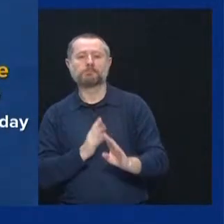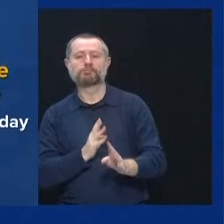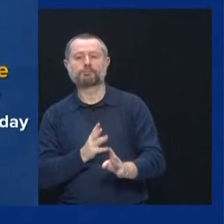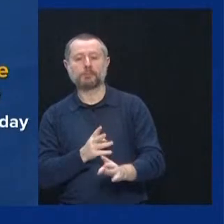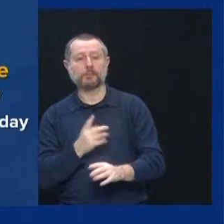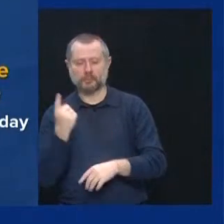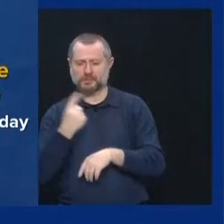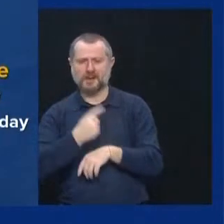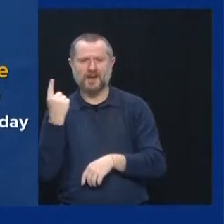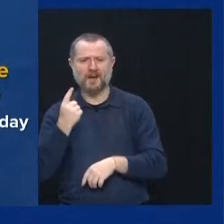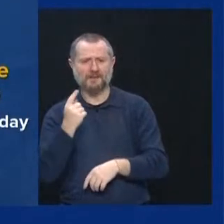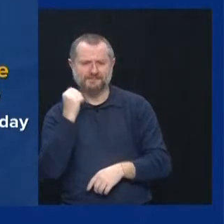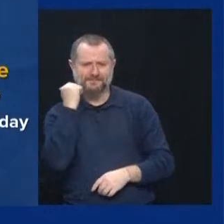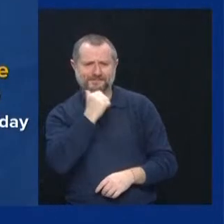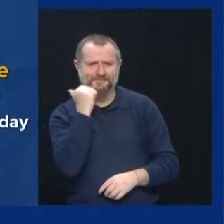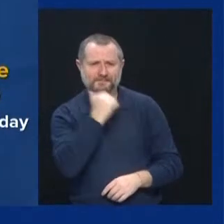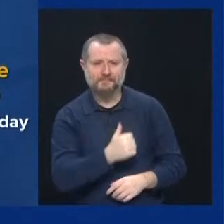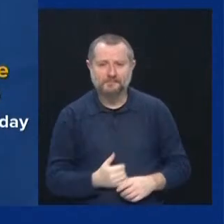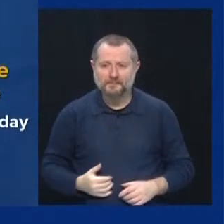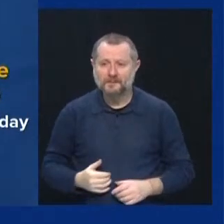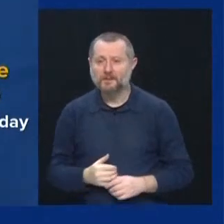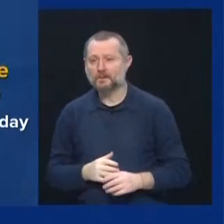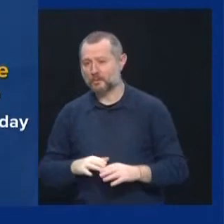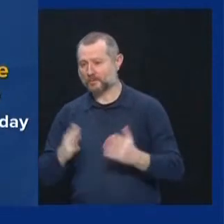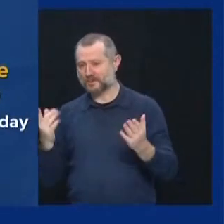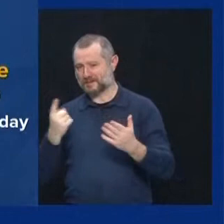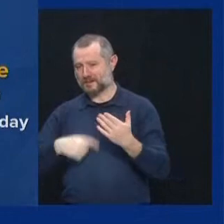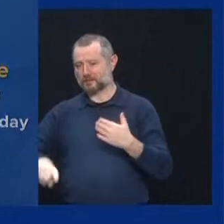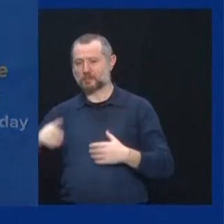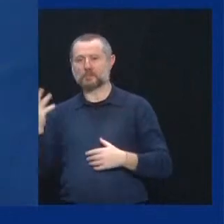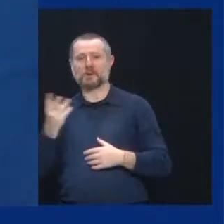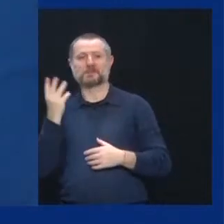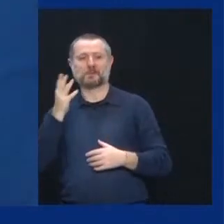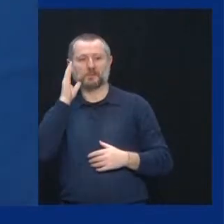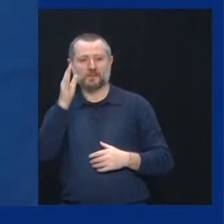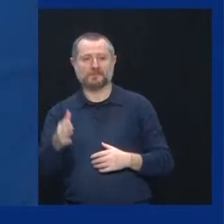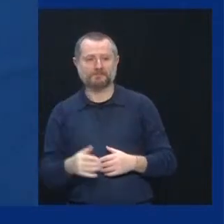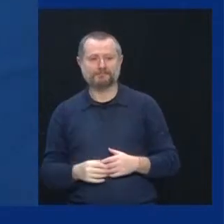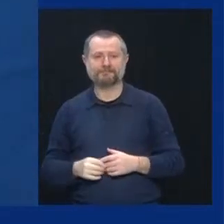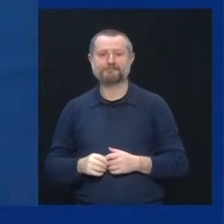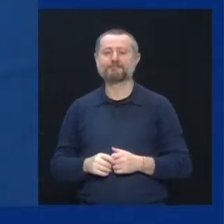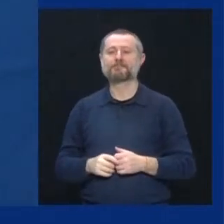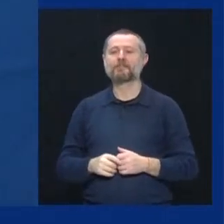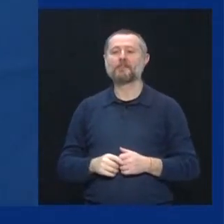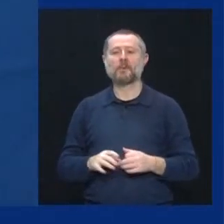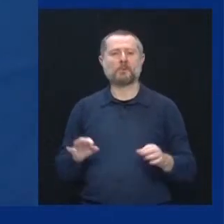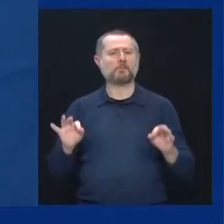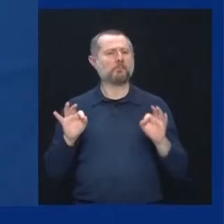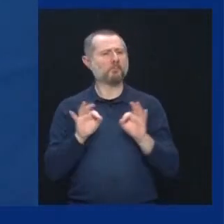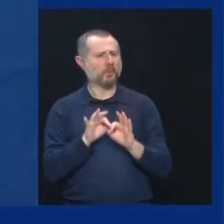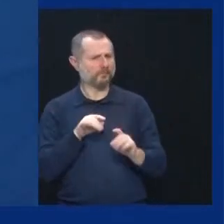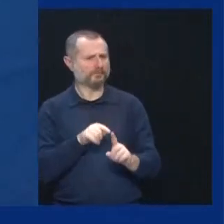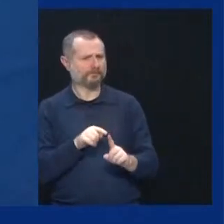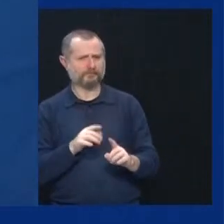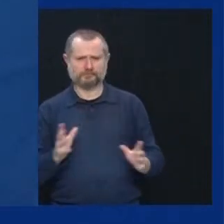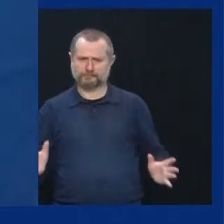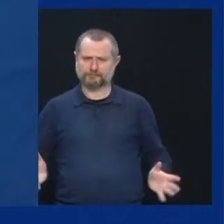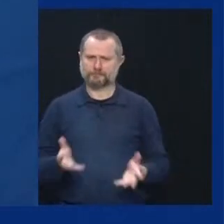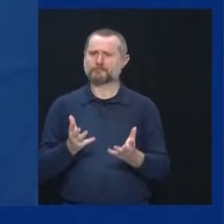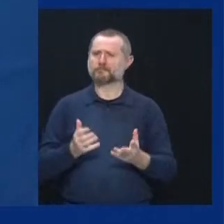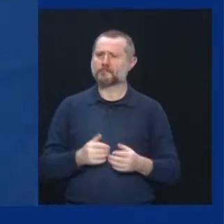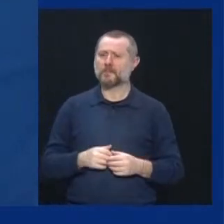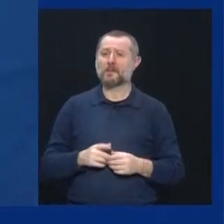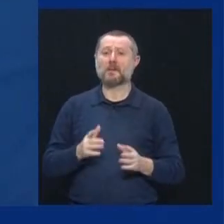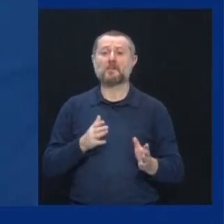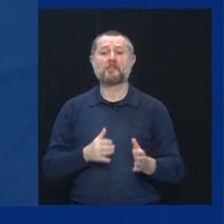they're going to open up on Wednesday, and this is important, and it's going to make a major difference. The scheduling for the